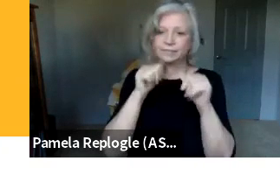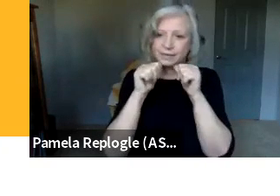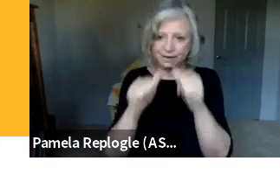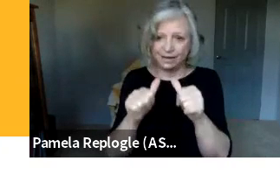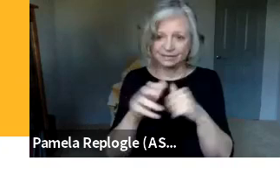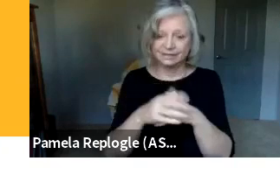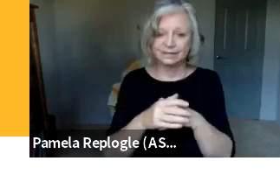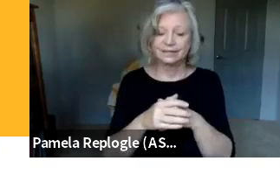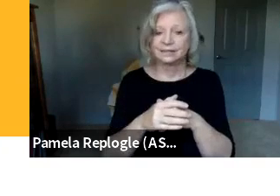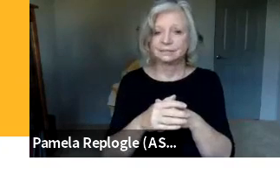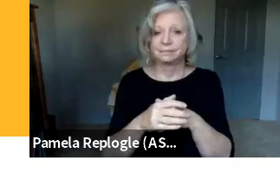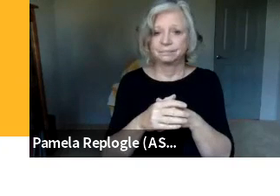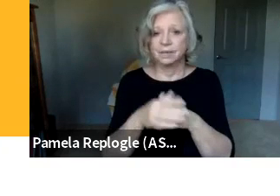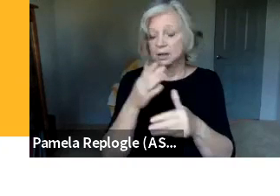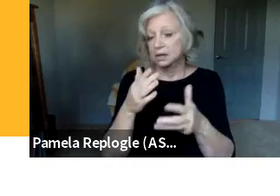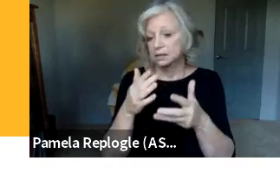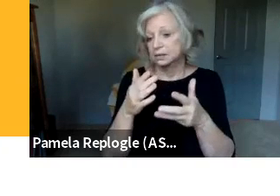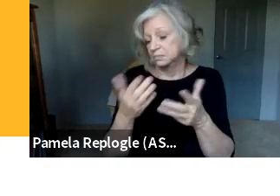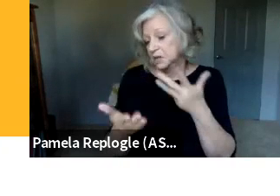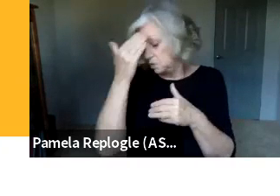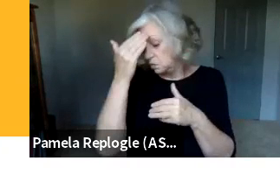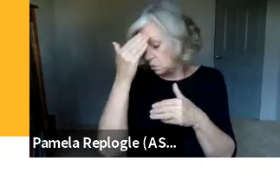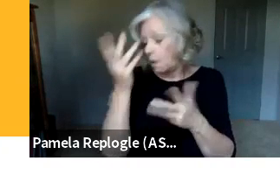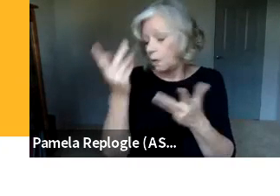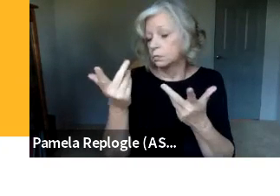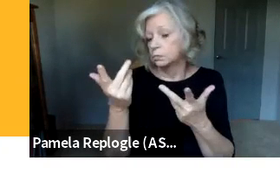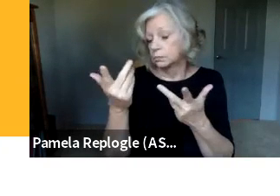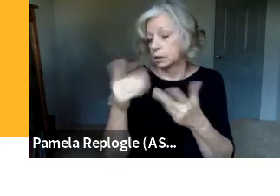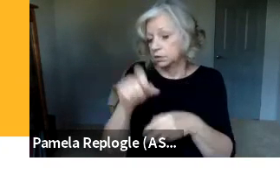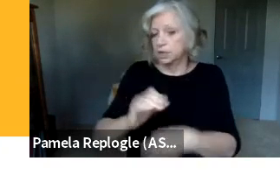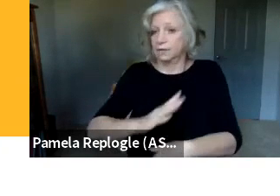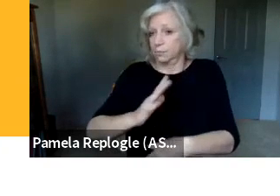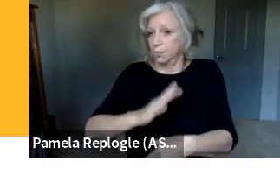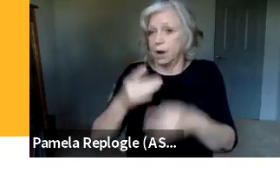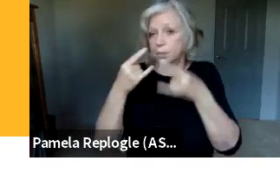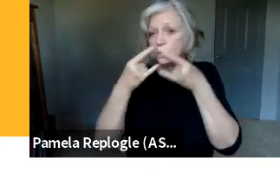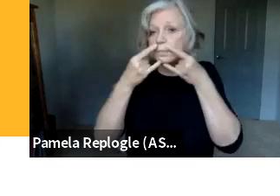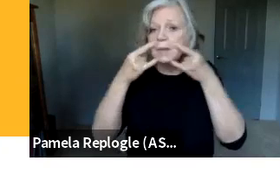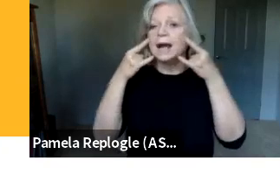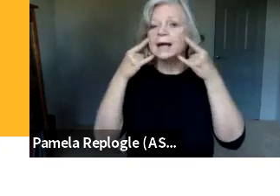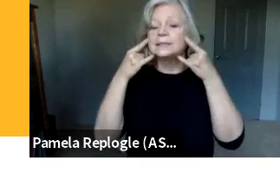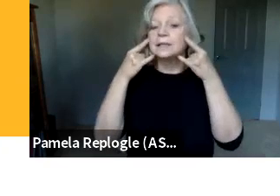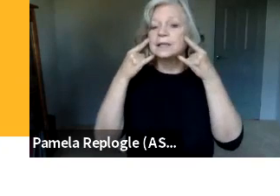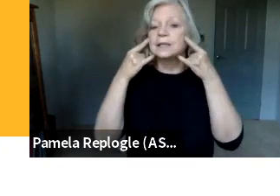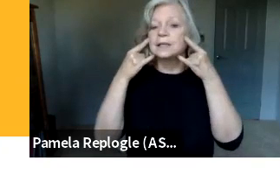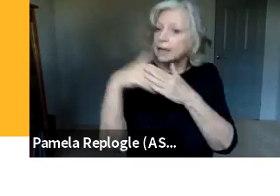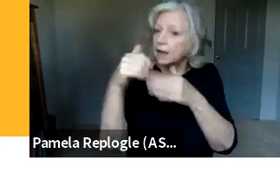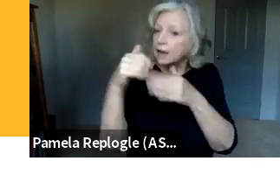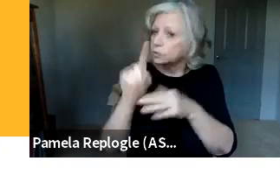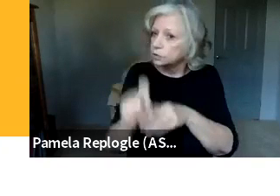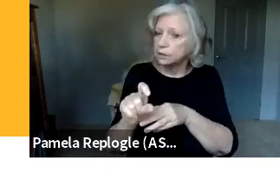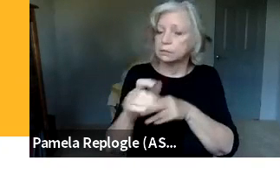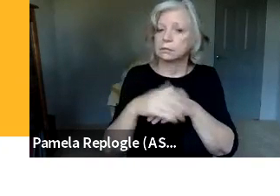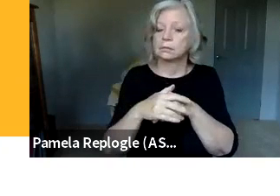with their use and have a fitted mask that they're comfortable wearing, N95s need to be fitted to work